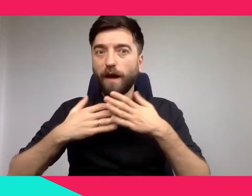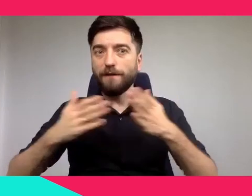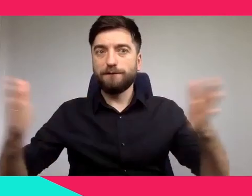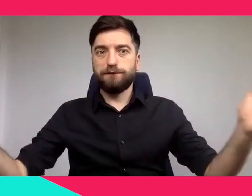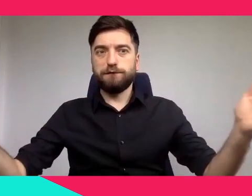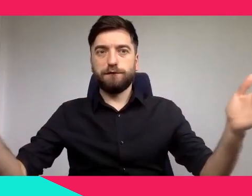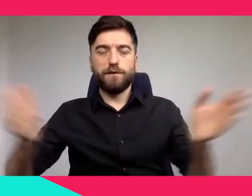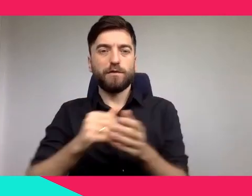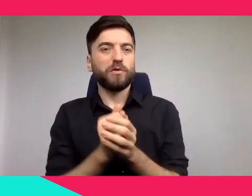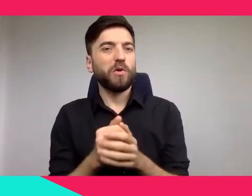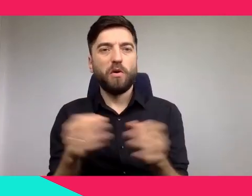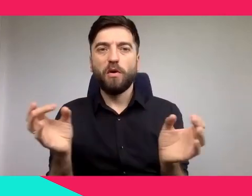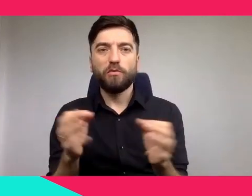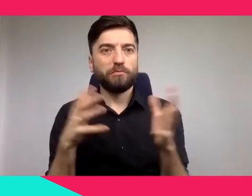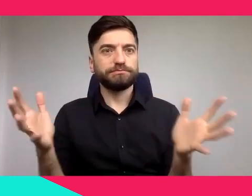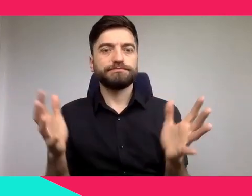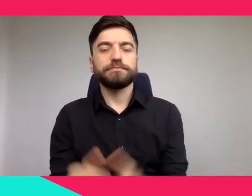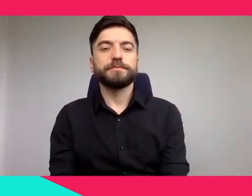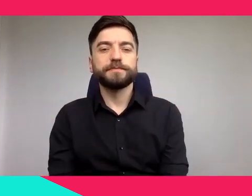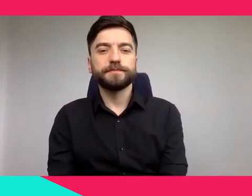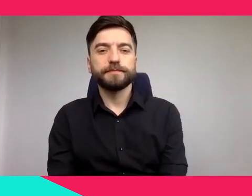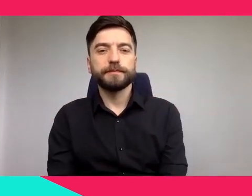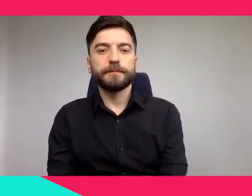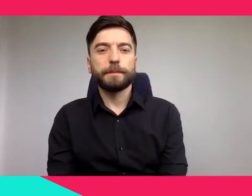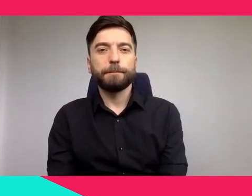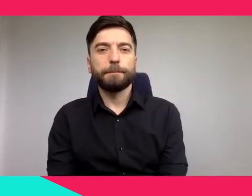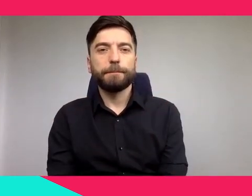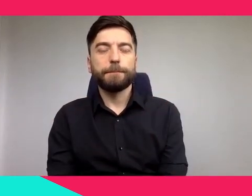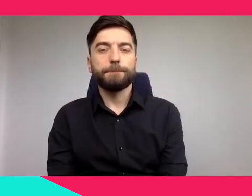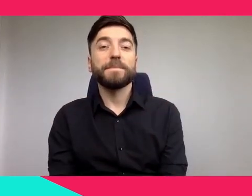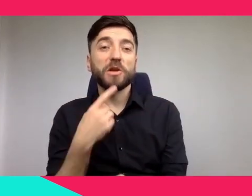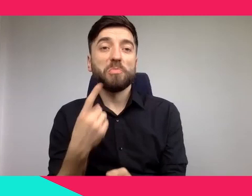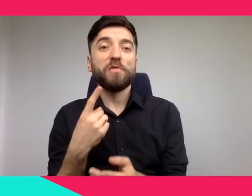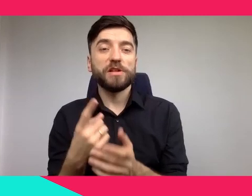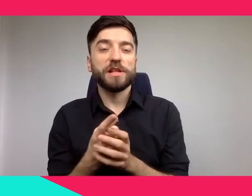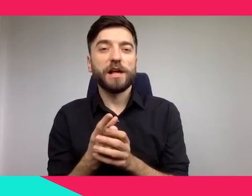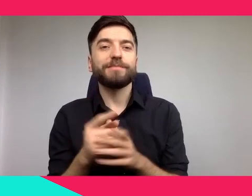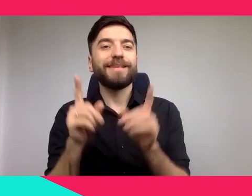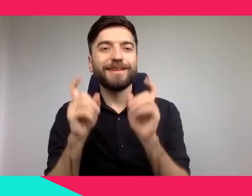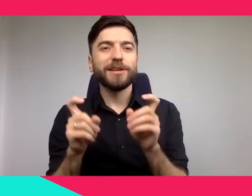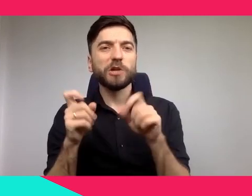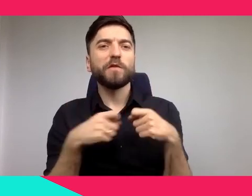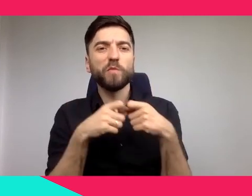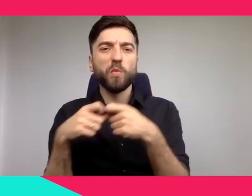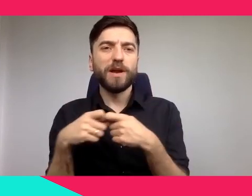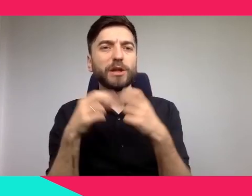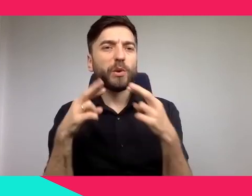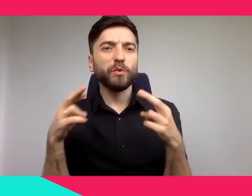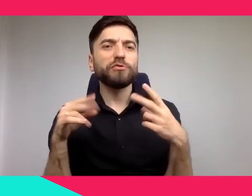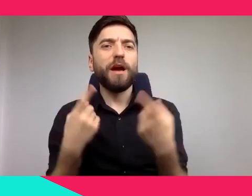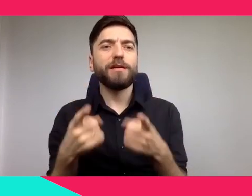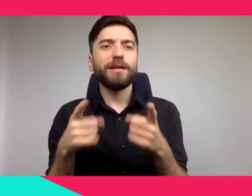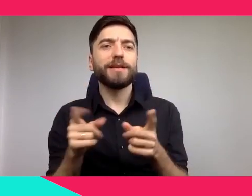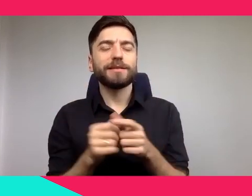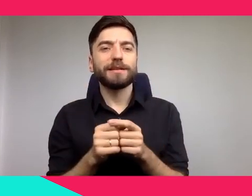particular. So as I said, we started collaborating with this grassroots organization that organized